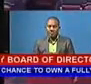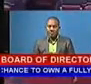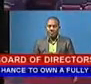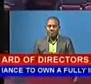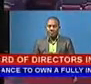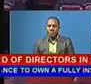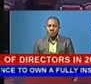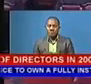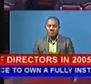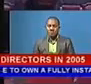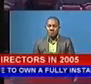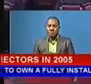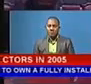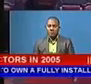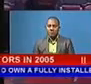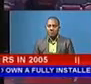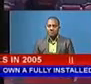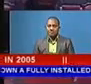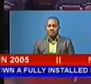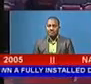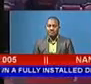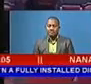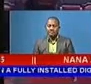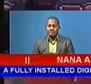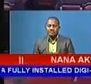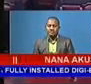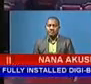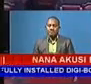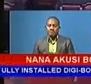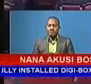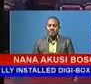we associate ourselves to the objection raised, brother.